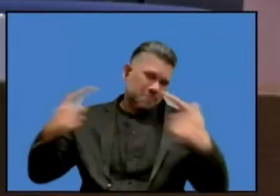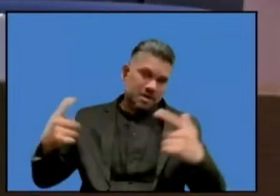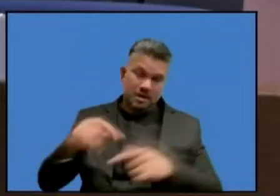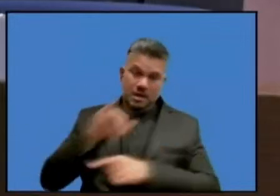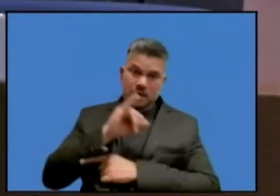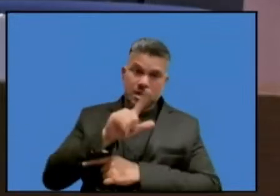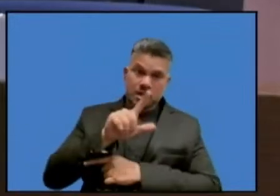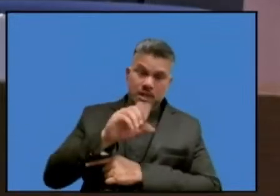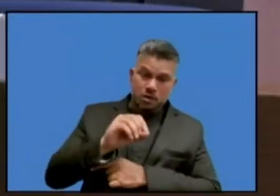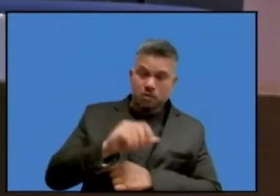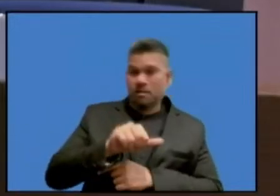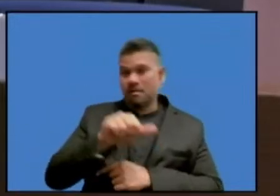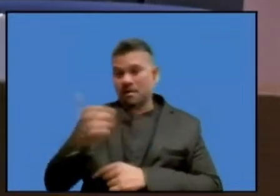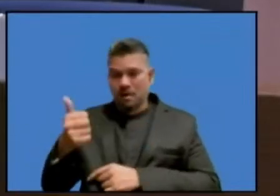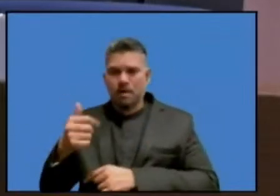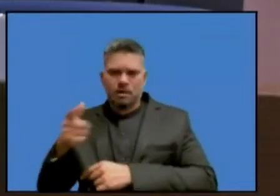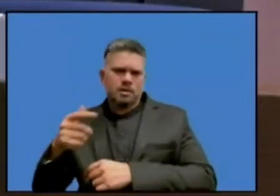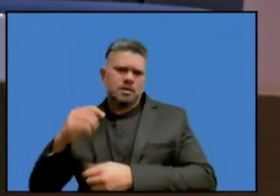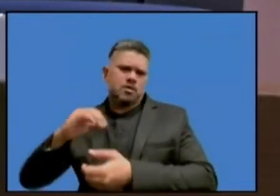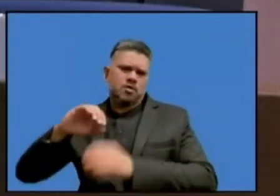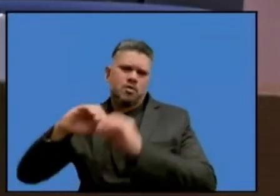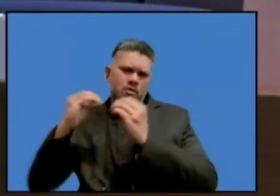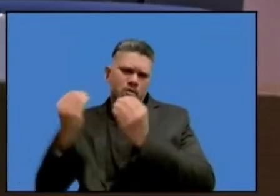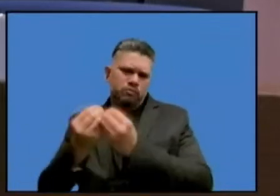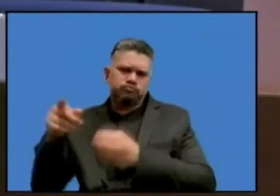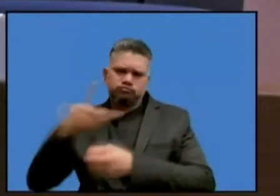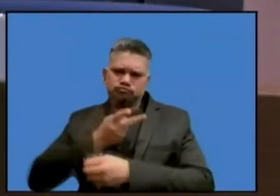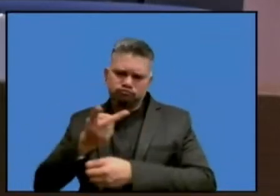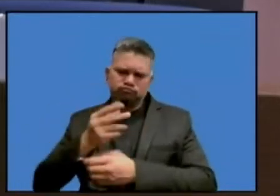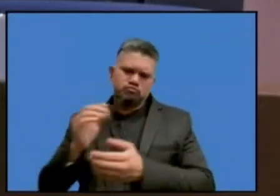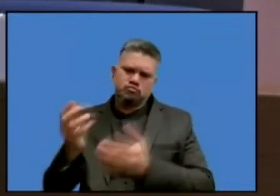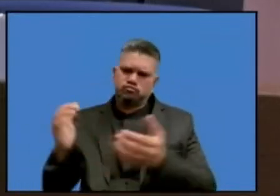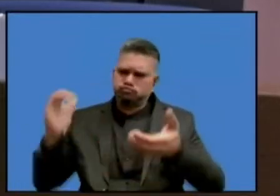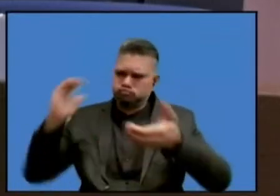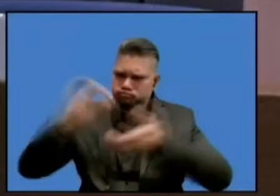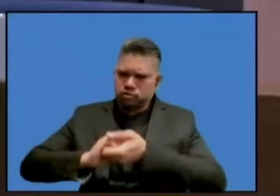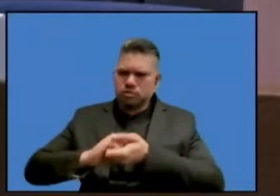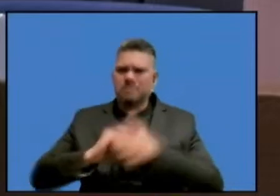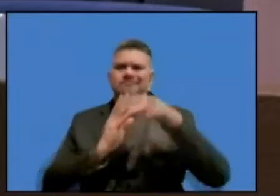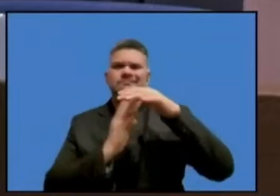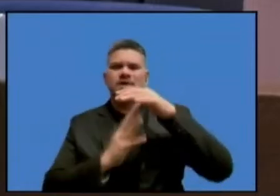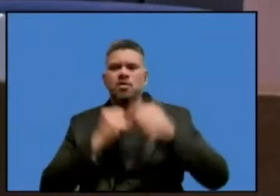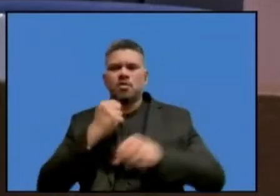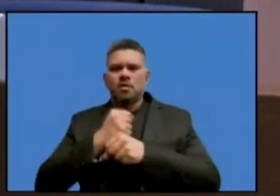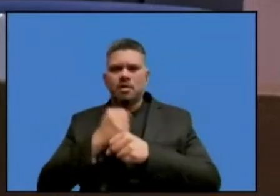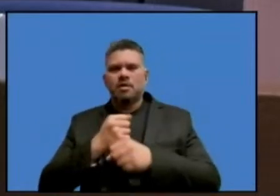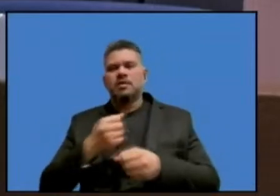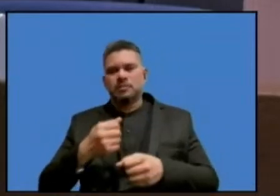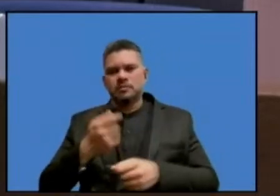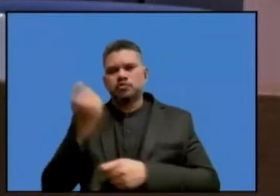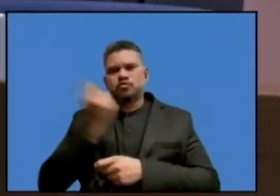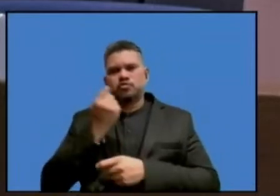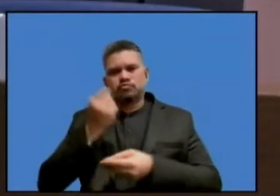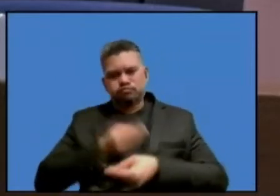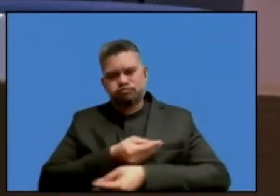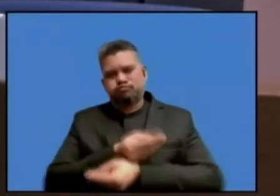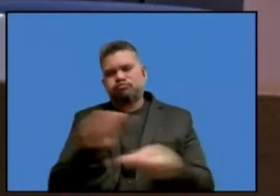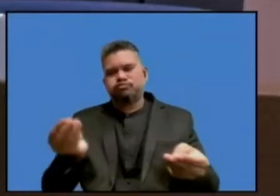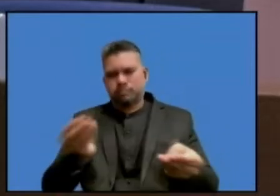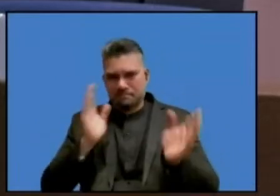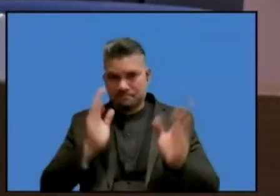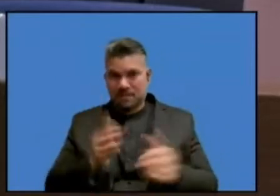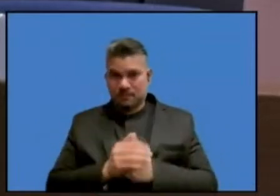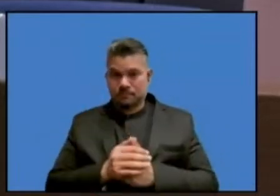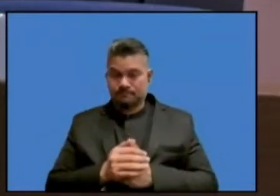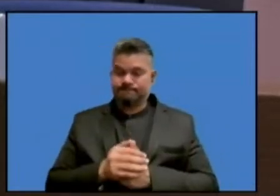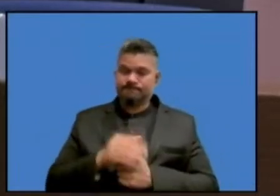initiating a program to extend social protection to migrant workers. Extending migrant workers' social protection requires working in tandem to build national